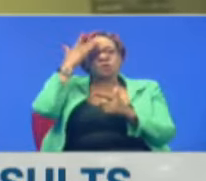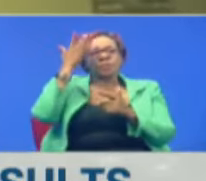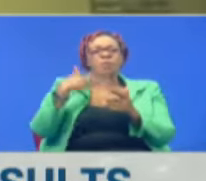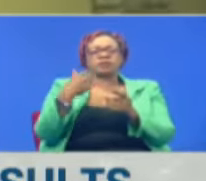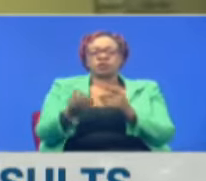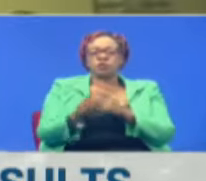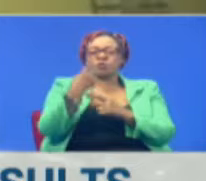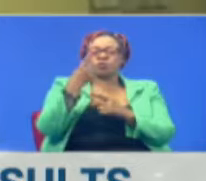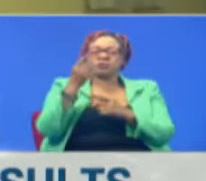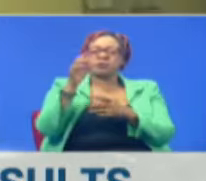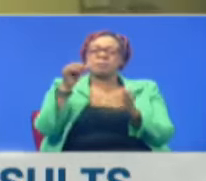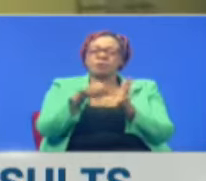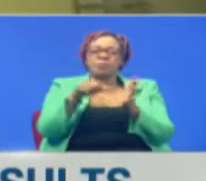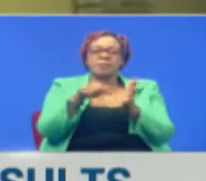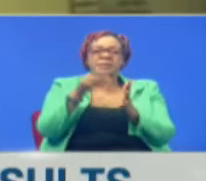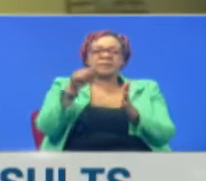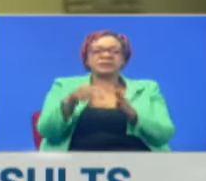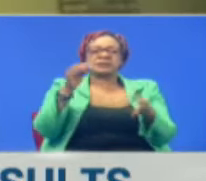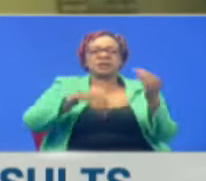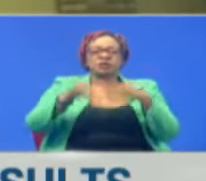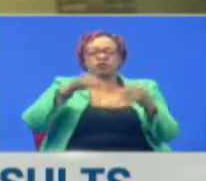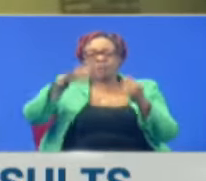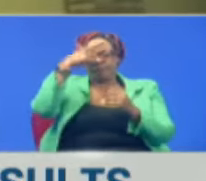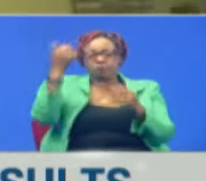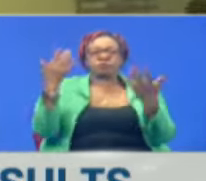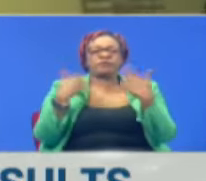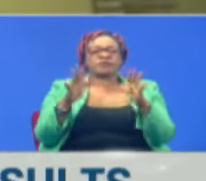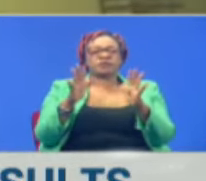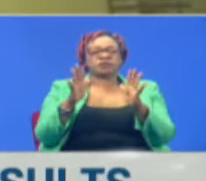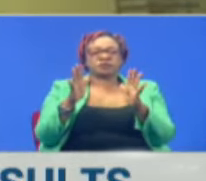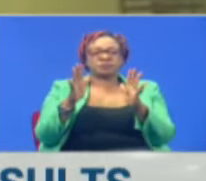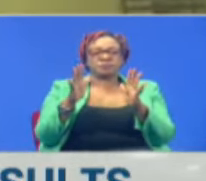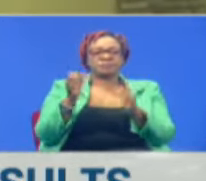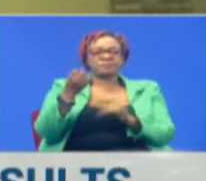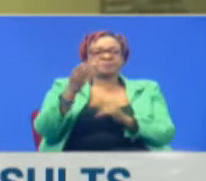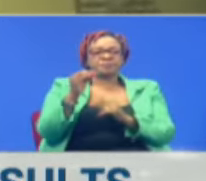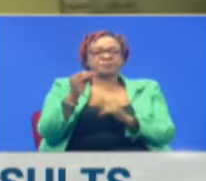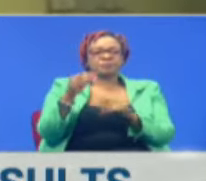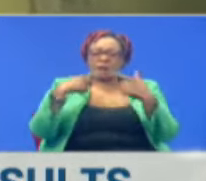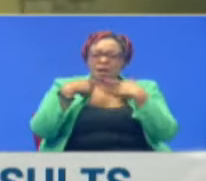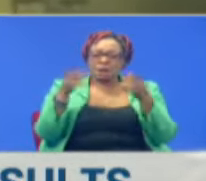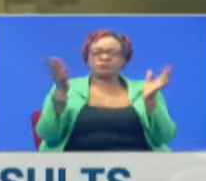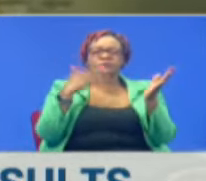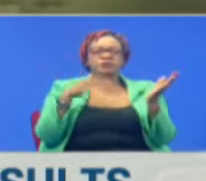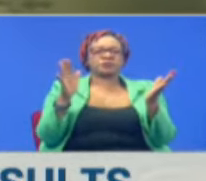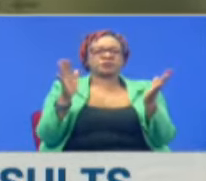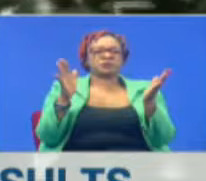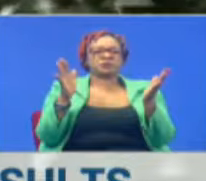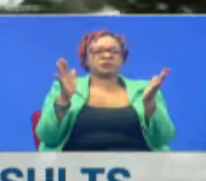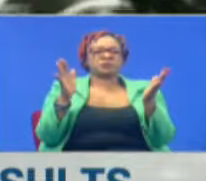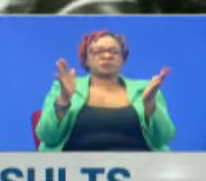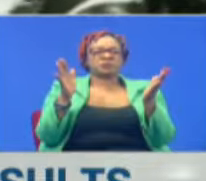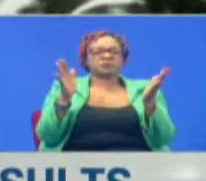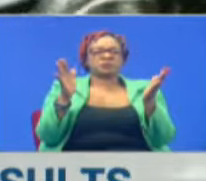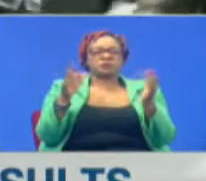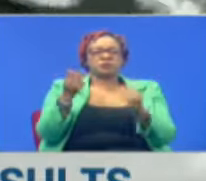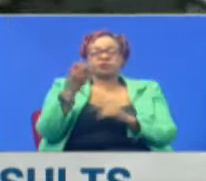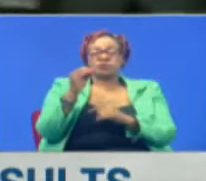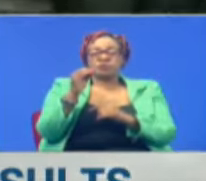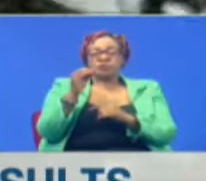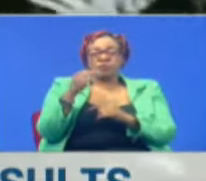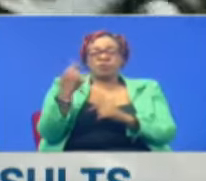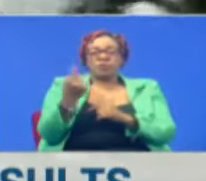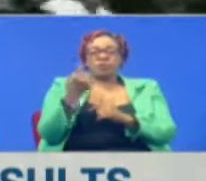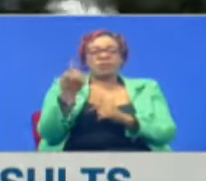this election. But thank God, because we finished. So what is and it was announced. So everything is finished. Mm-hmm. So far, only